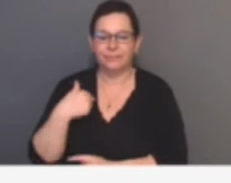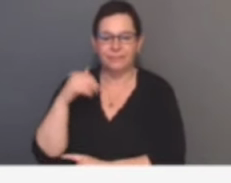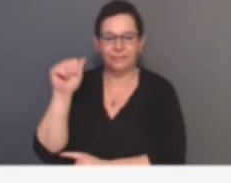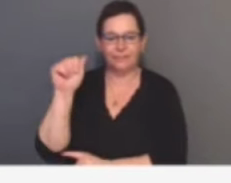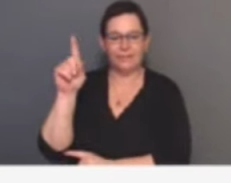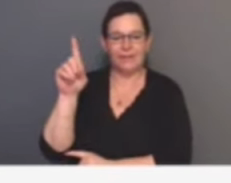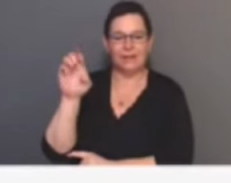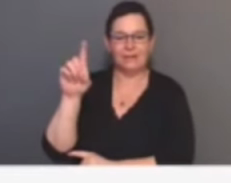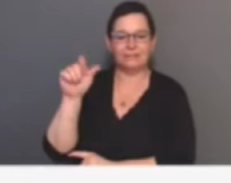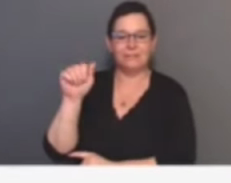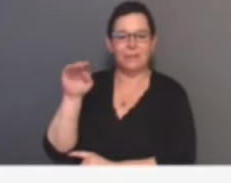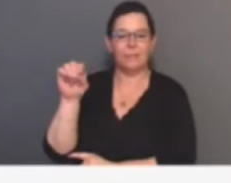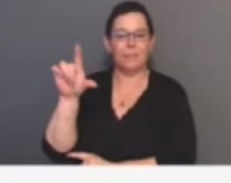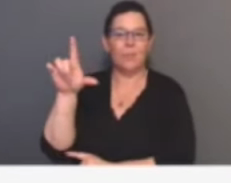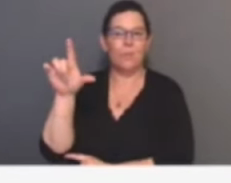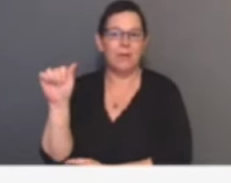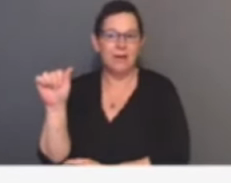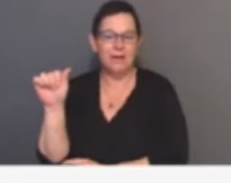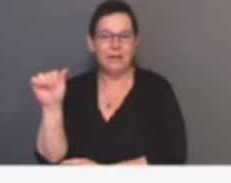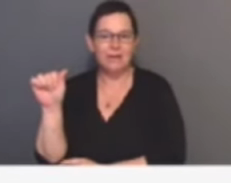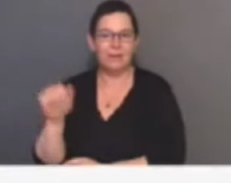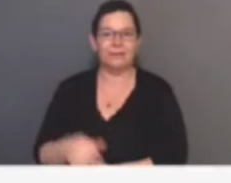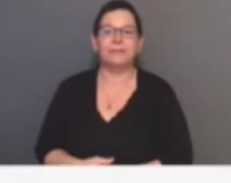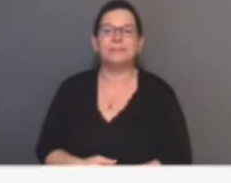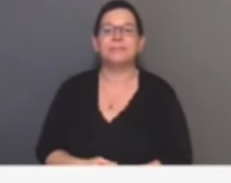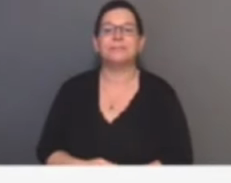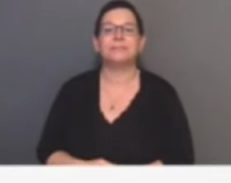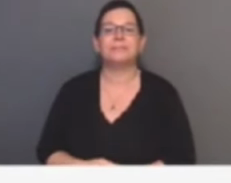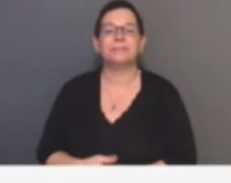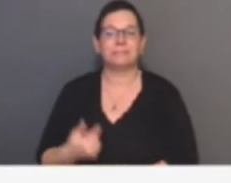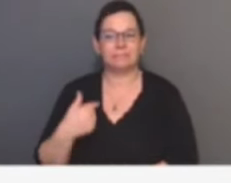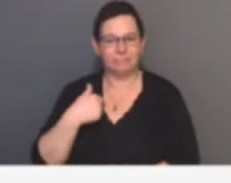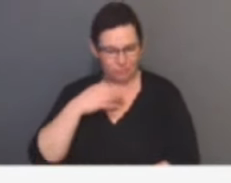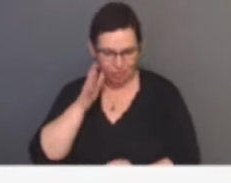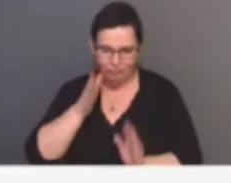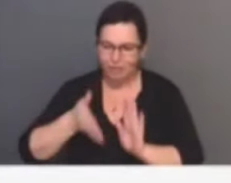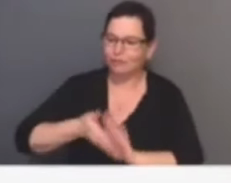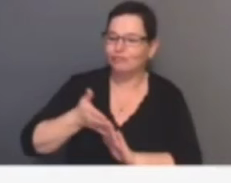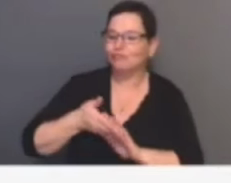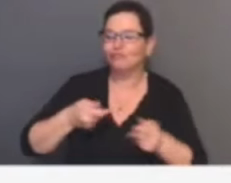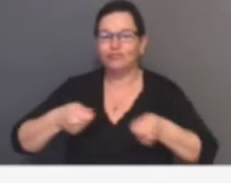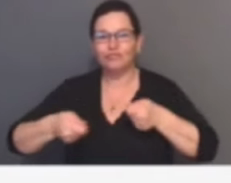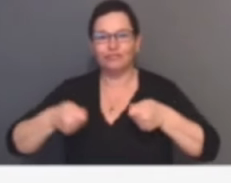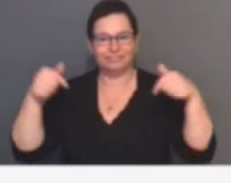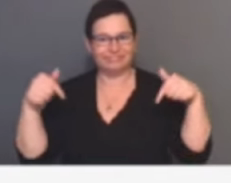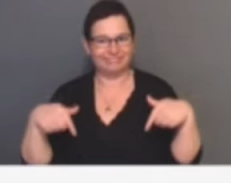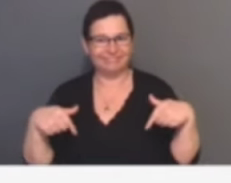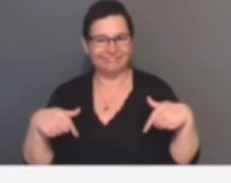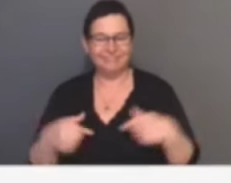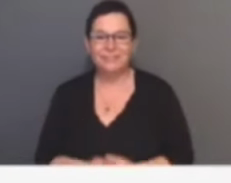I'll talk about the benefits and credits you can receive and the services we offer to help you with your